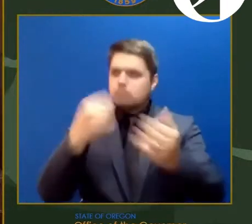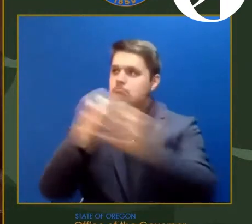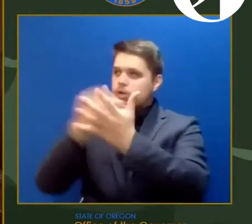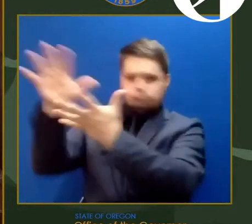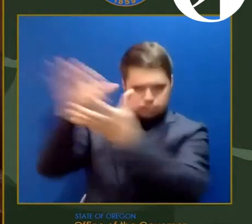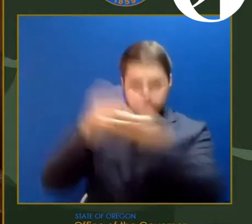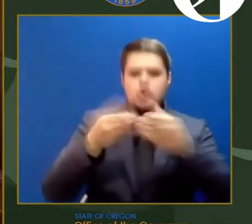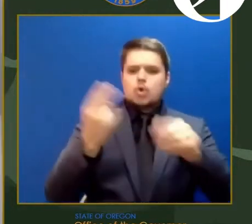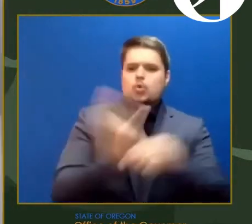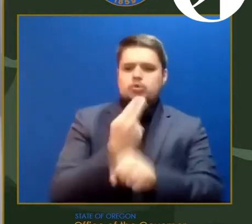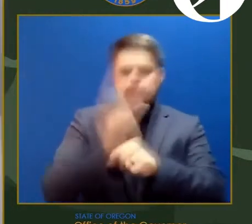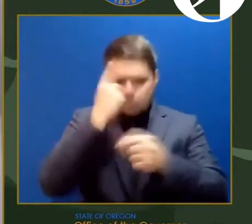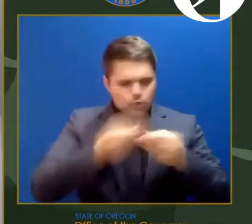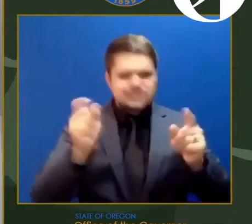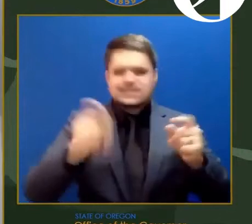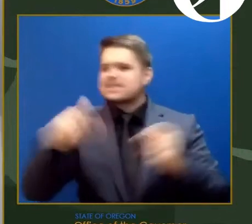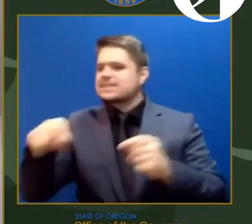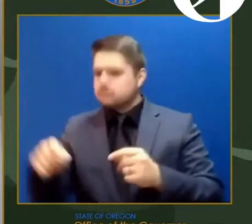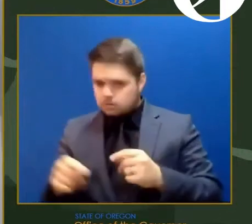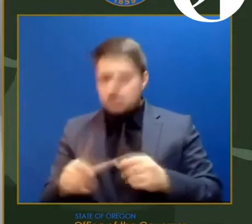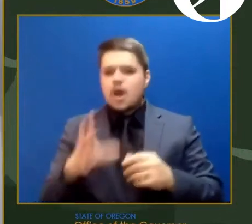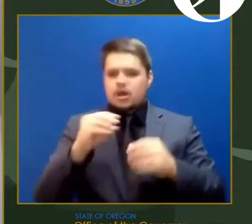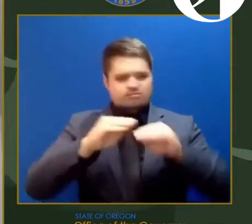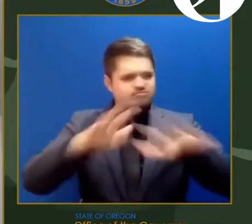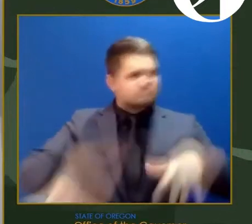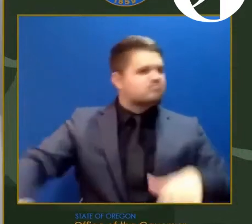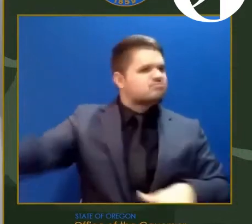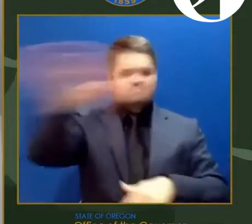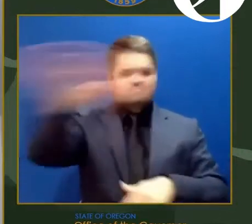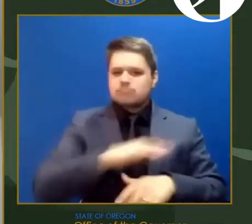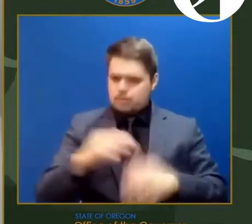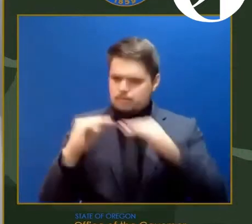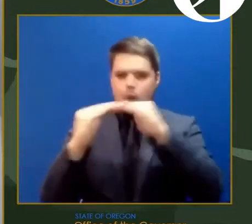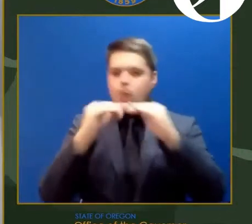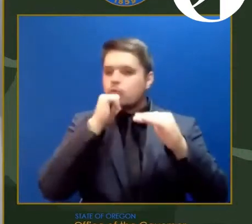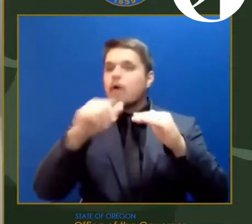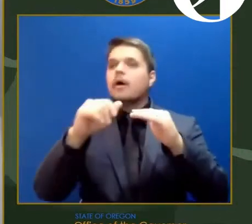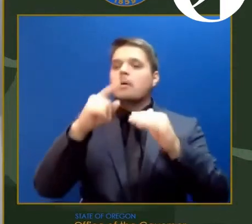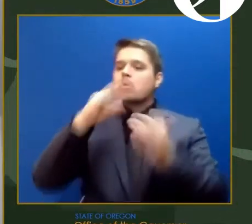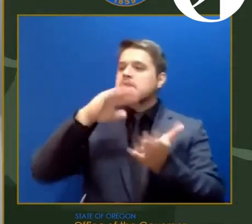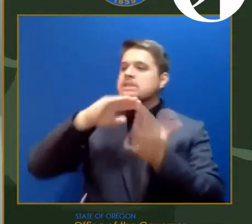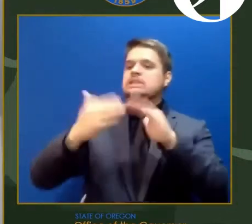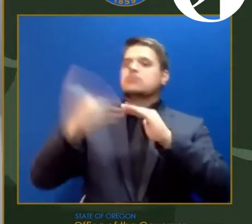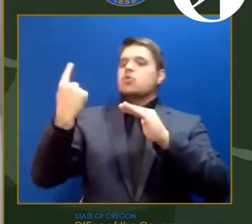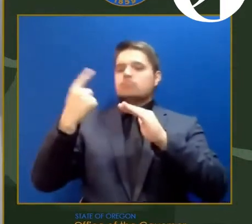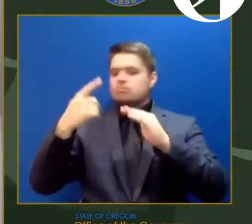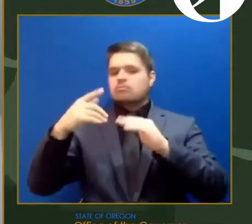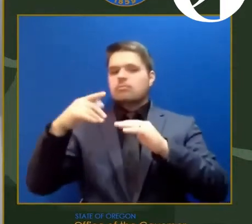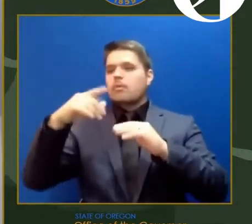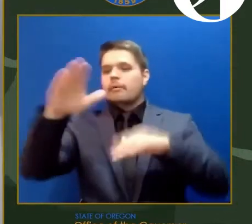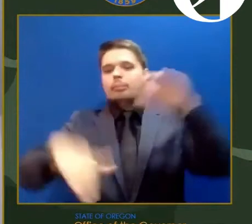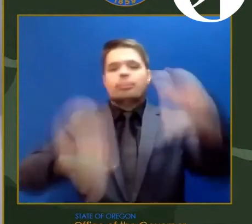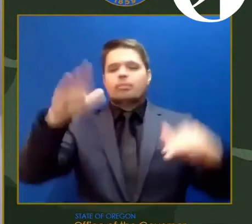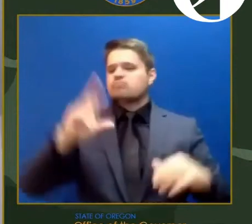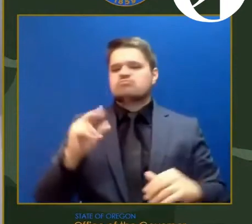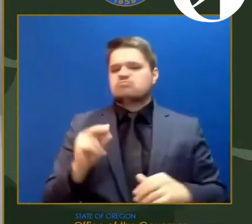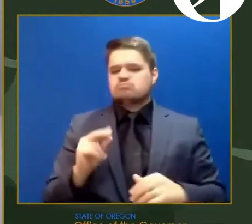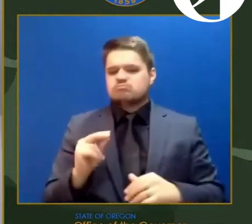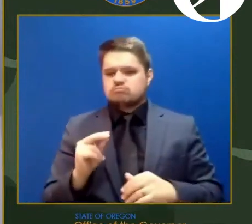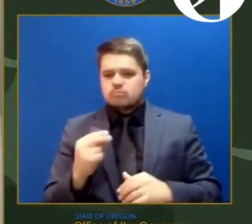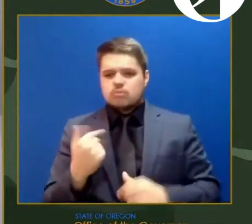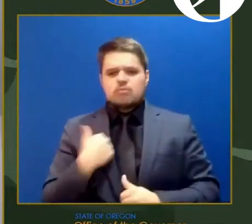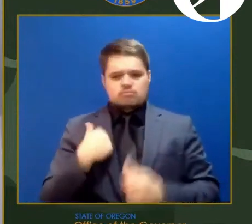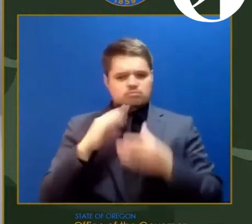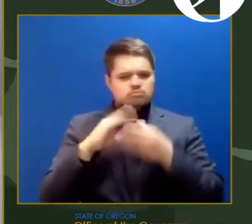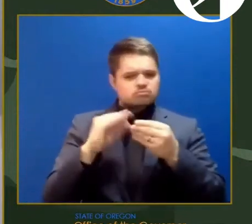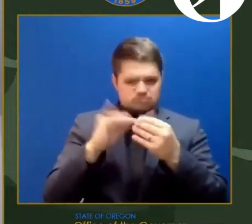community. So it's been a real honor and privilege to get to sit beside some of these businesses that are paving the way and